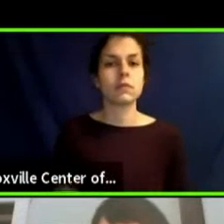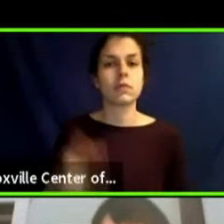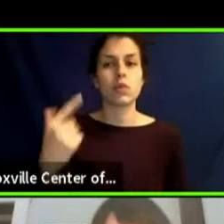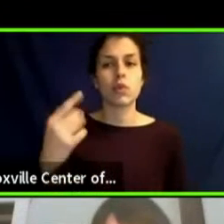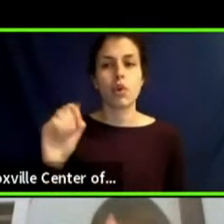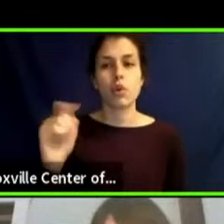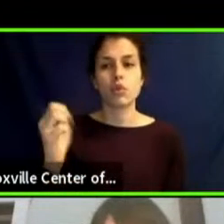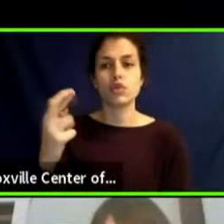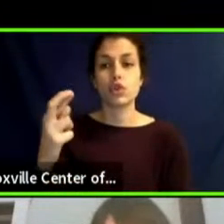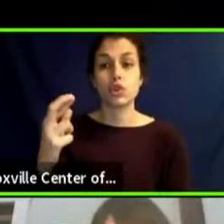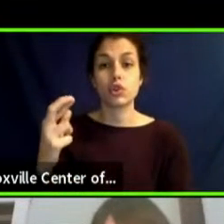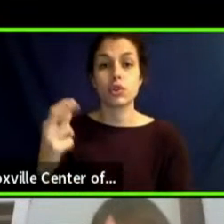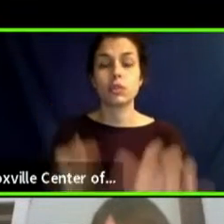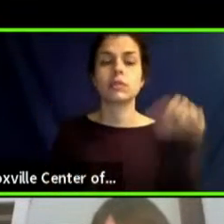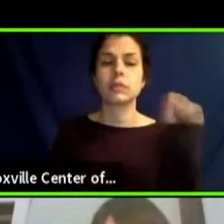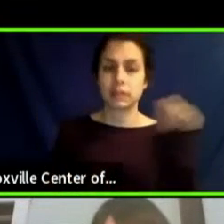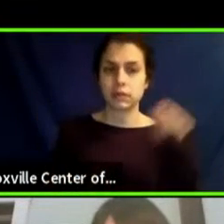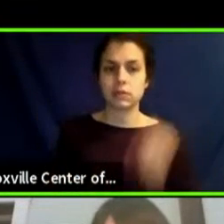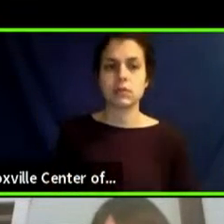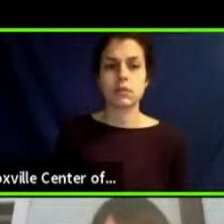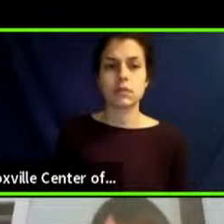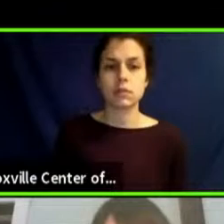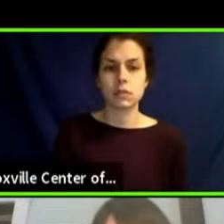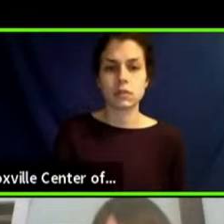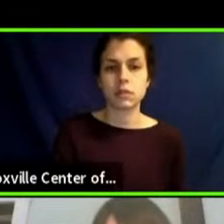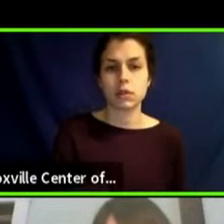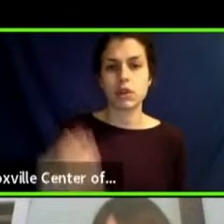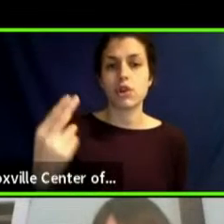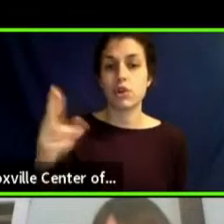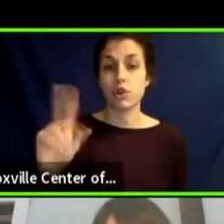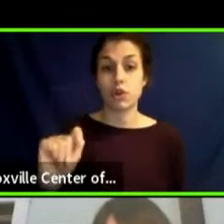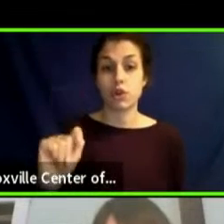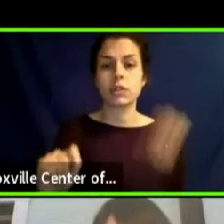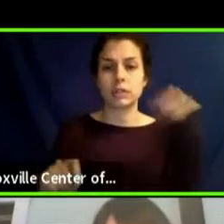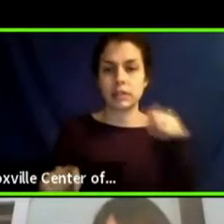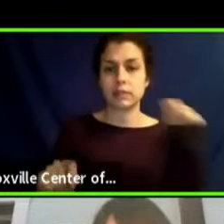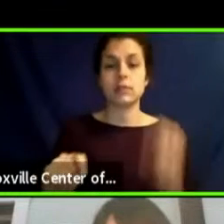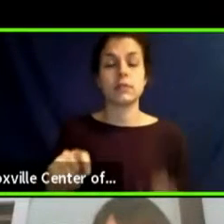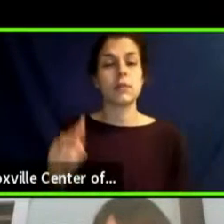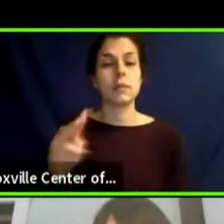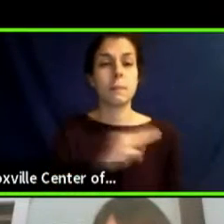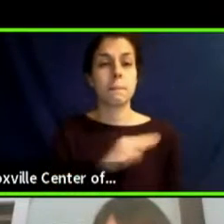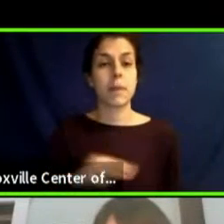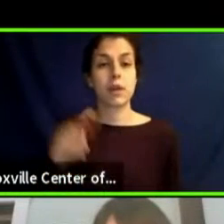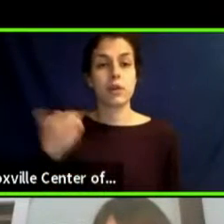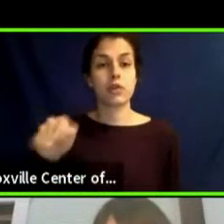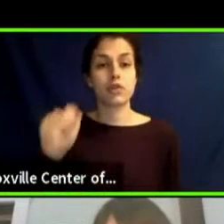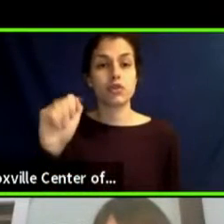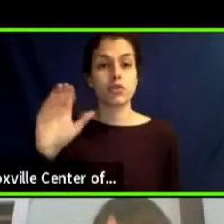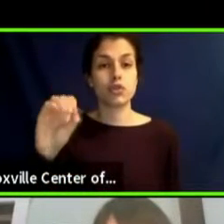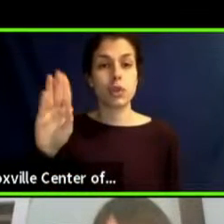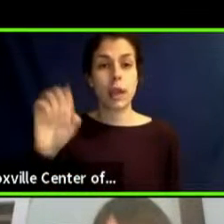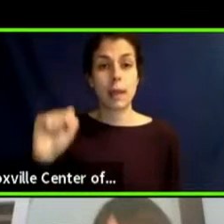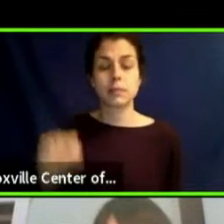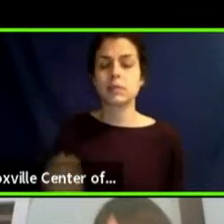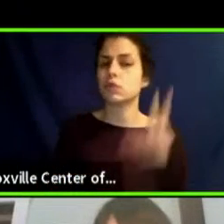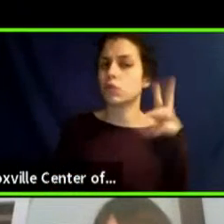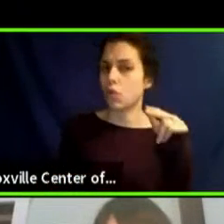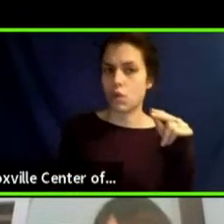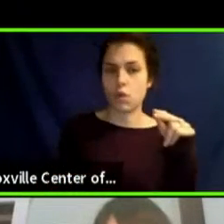Goetcher, Yes. Dr. Hurt, Yes. Mayor Jacobs, No. Dr.